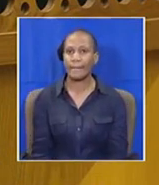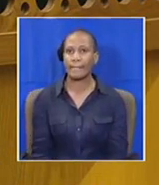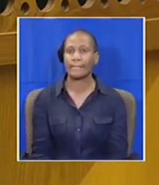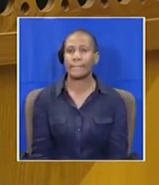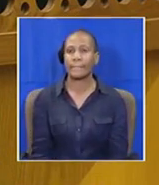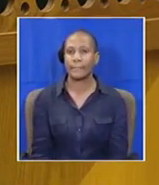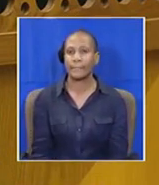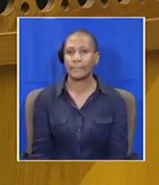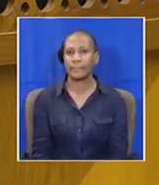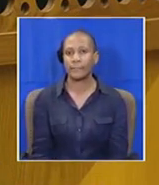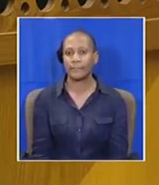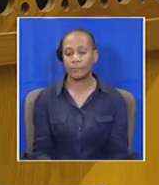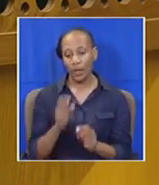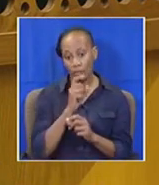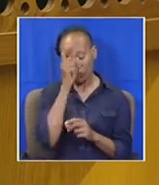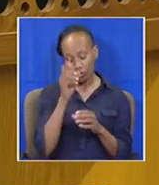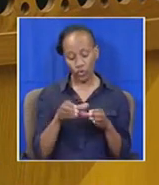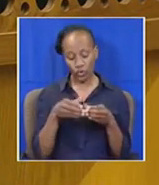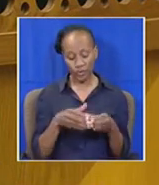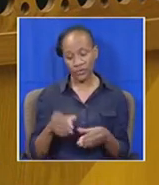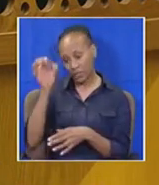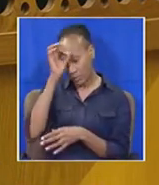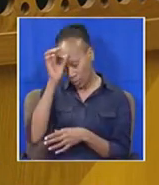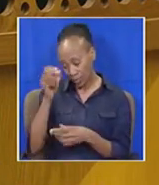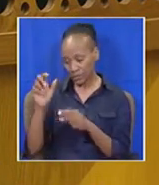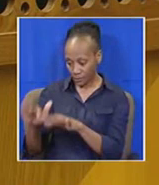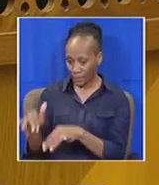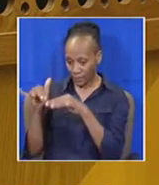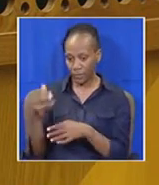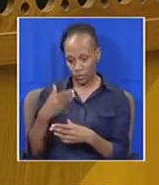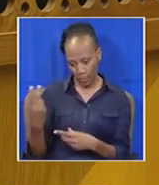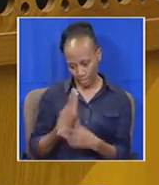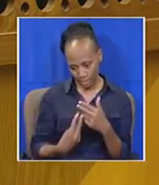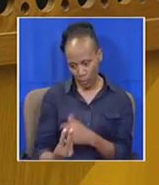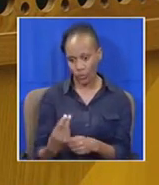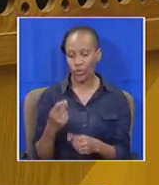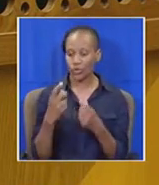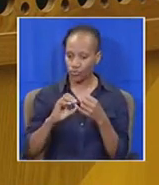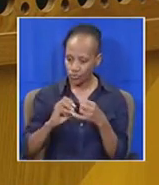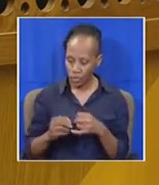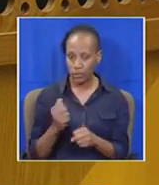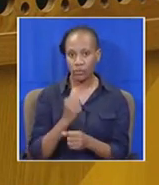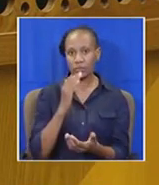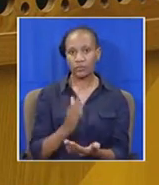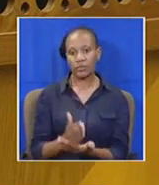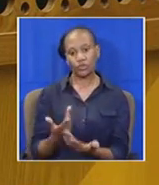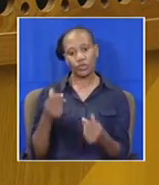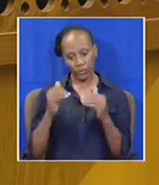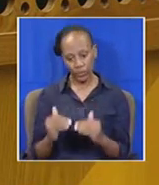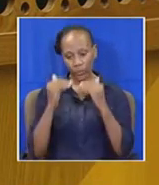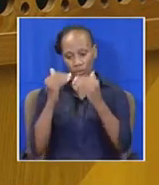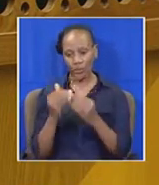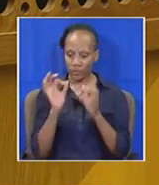As Parliament and the Portfolio Committee on Police, we are guided by our interest to promote effectiveness, efficiency,